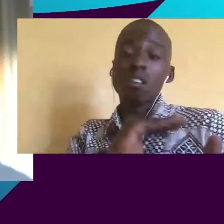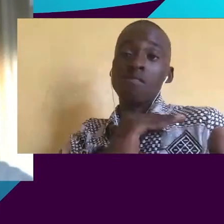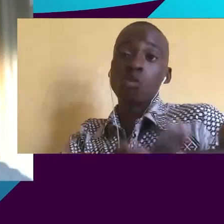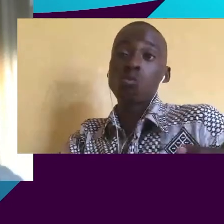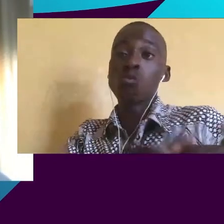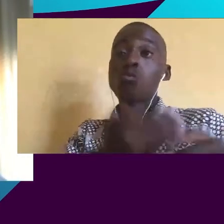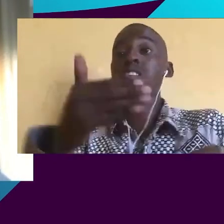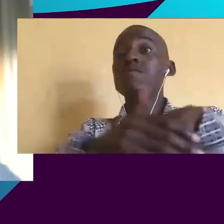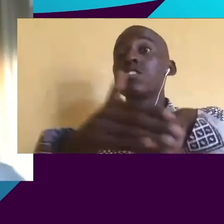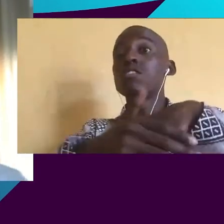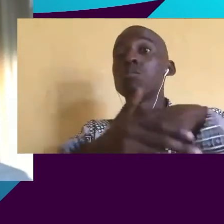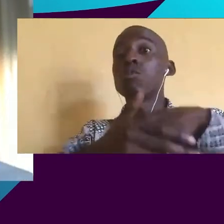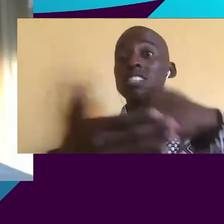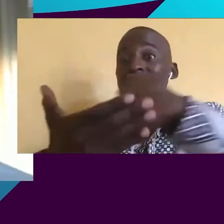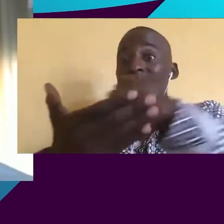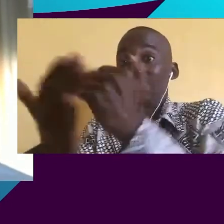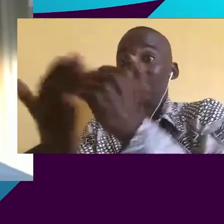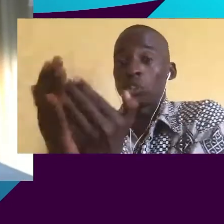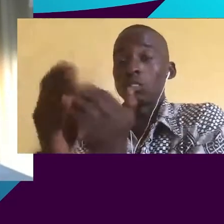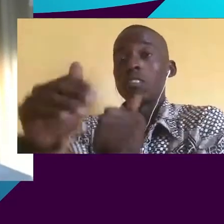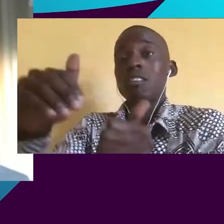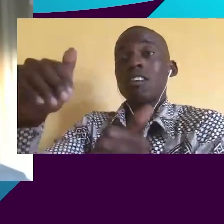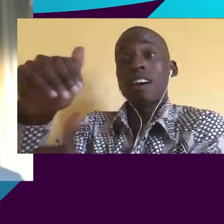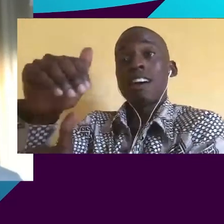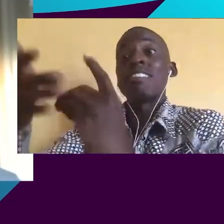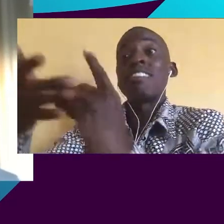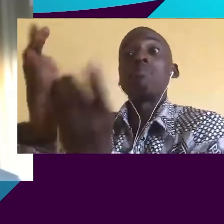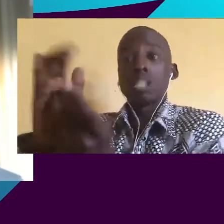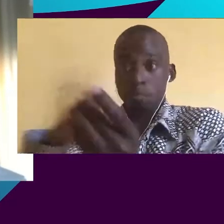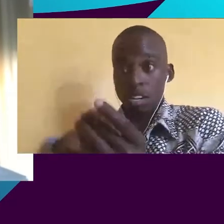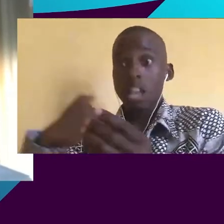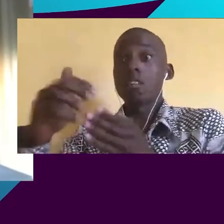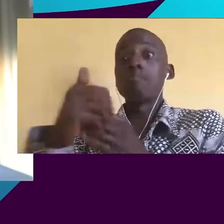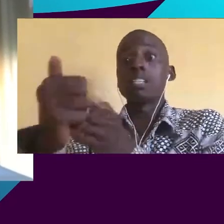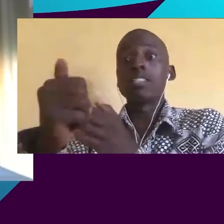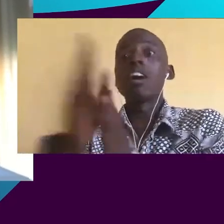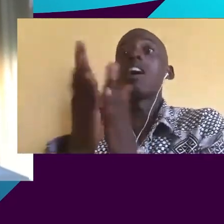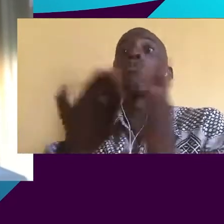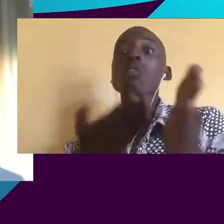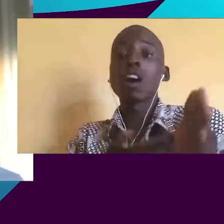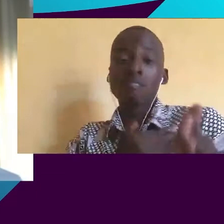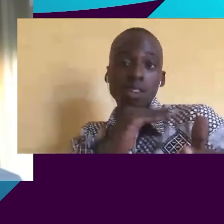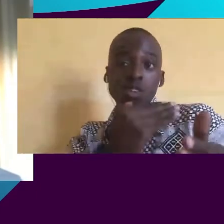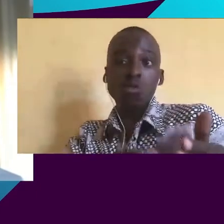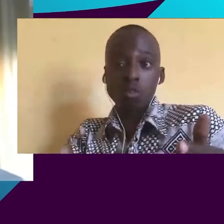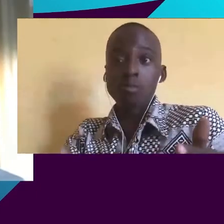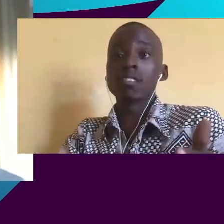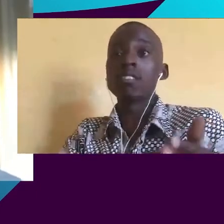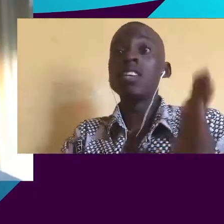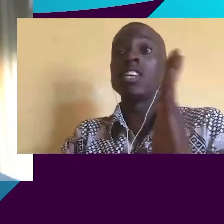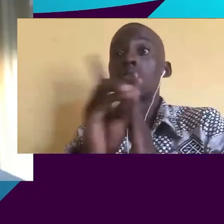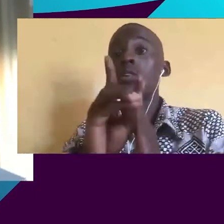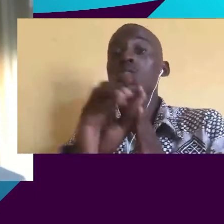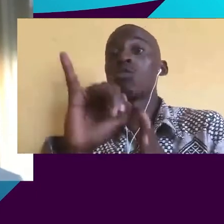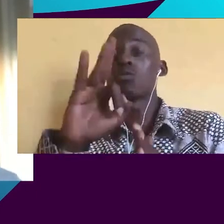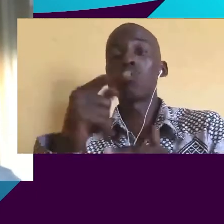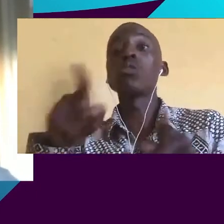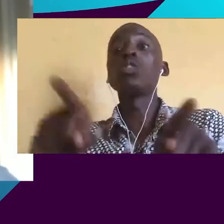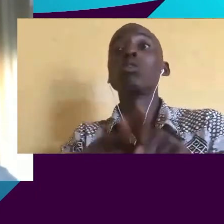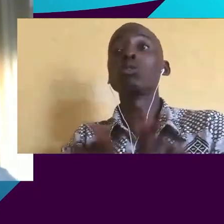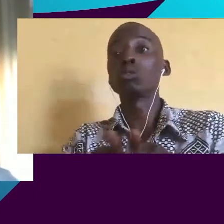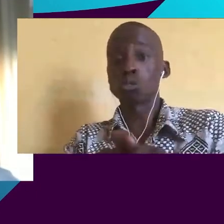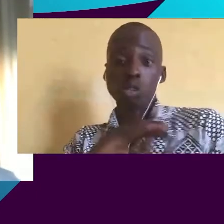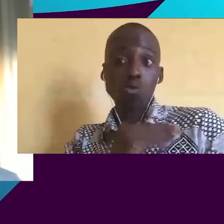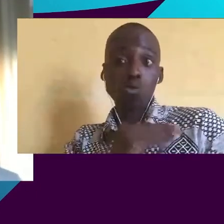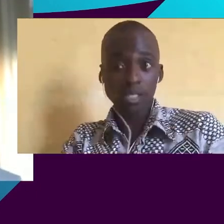section, which is under the department I head. And we have a women football development officer, who is also a lady. And